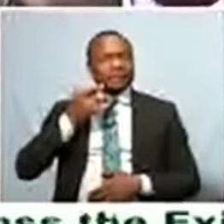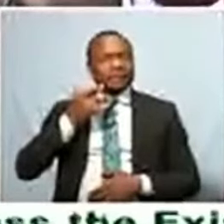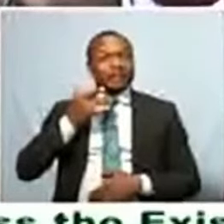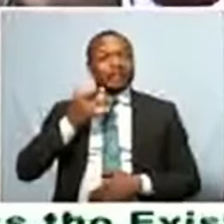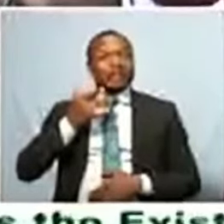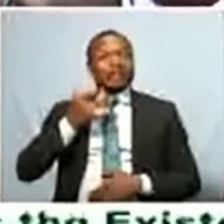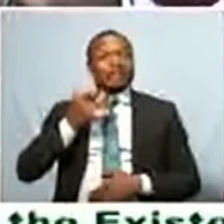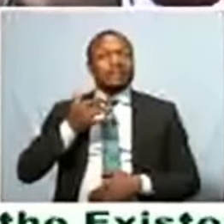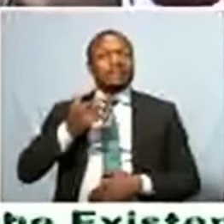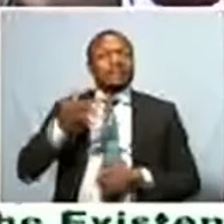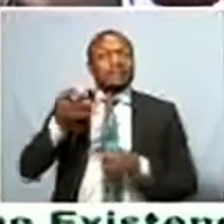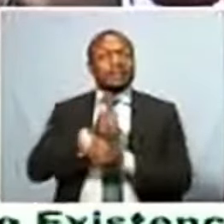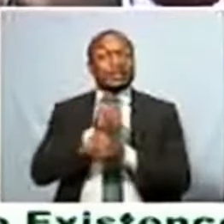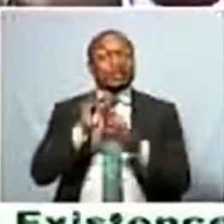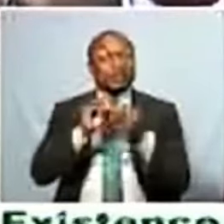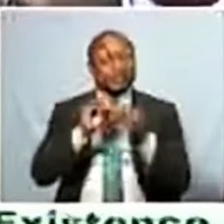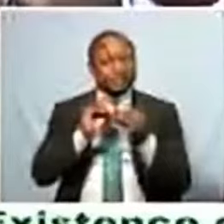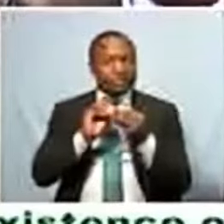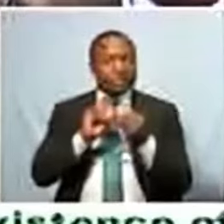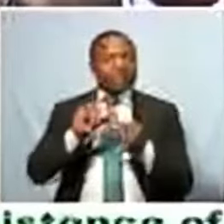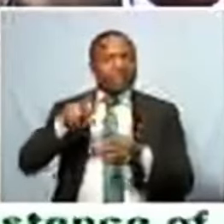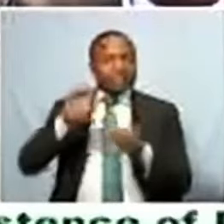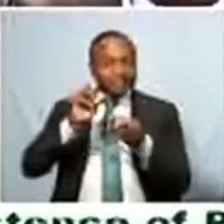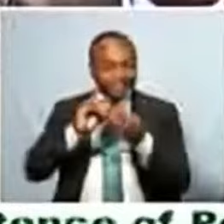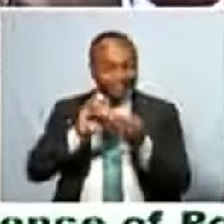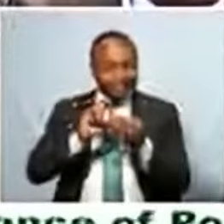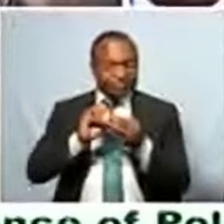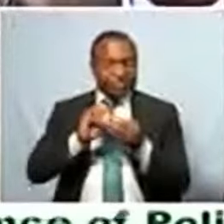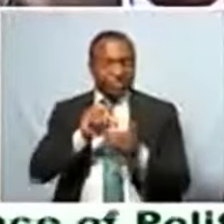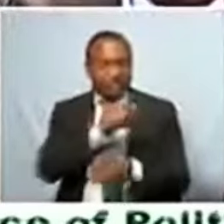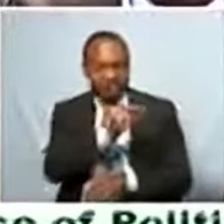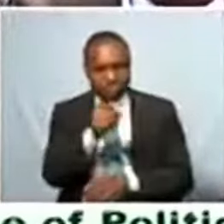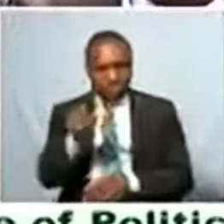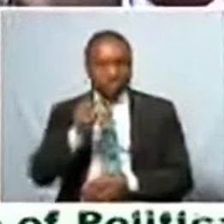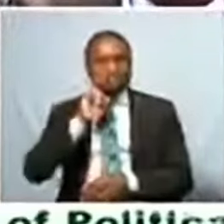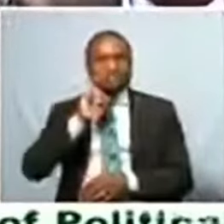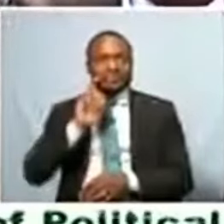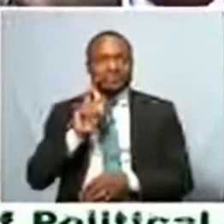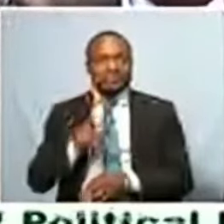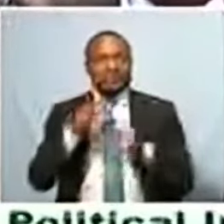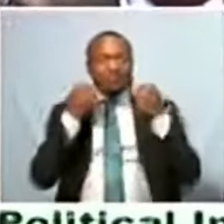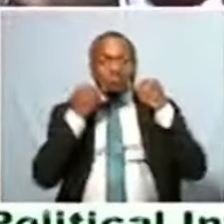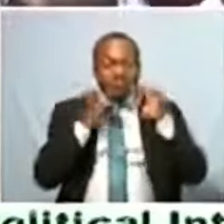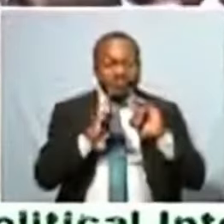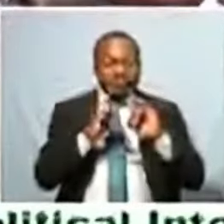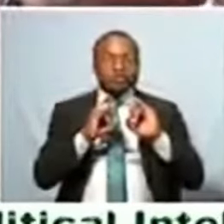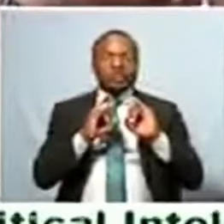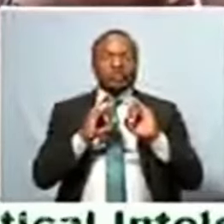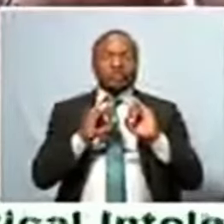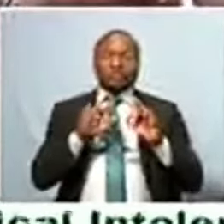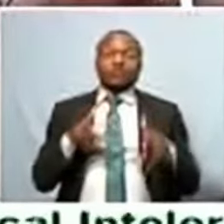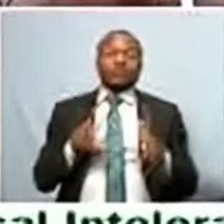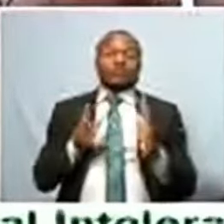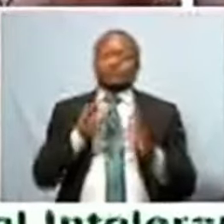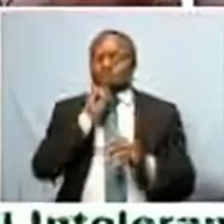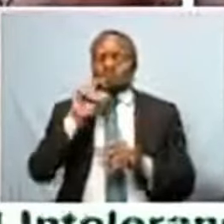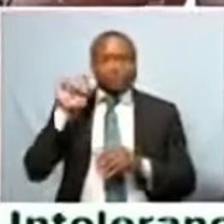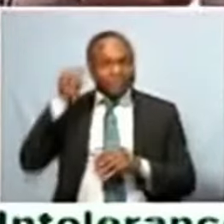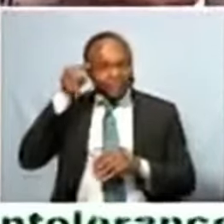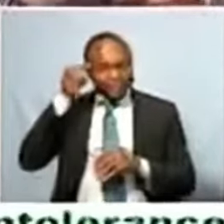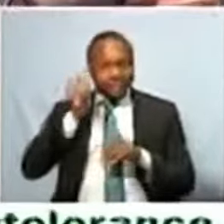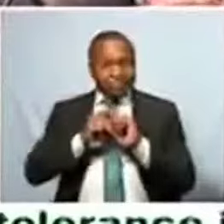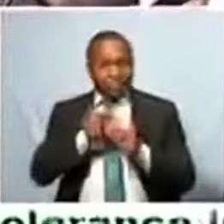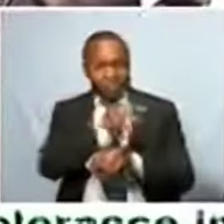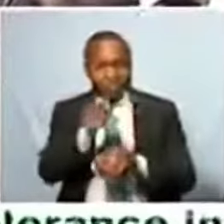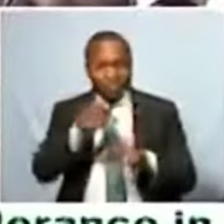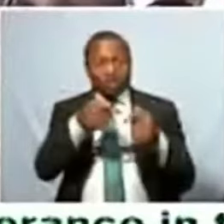more, they own more, they deserve more, and those should be told to be tolerant. Not the government, but